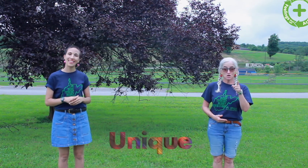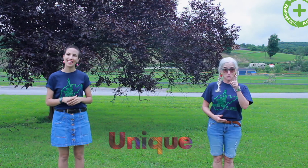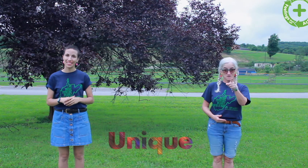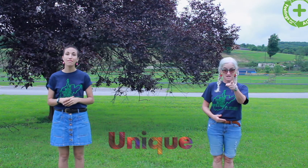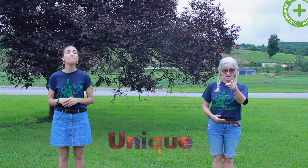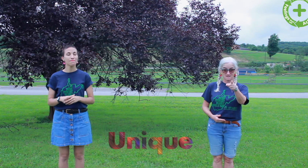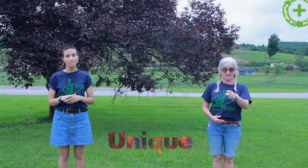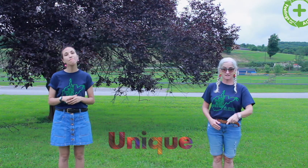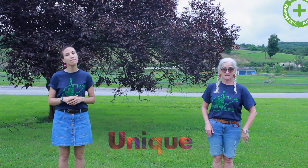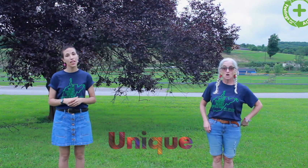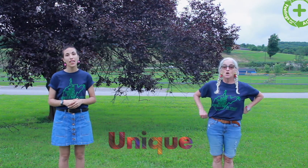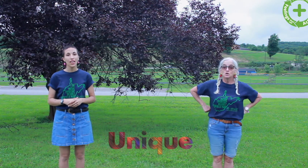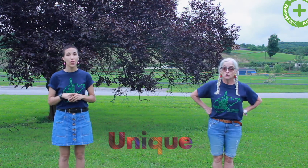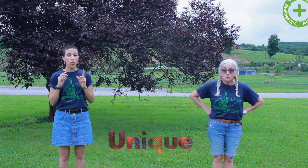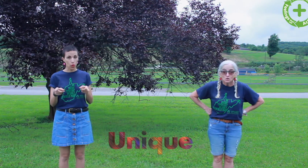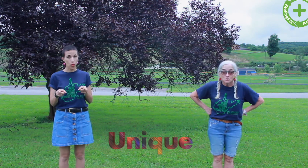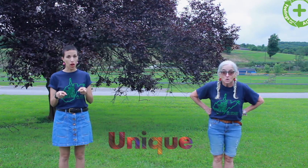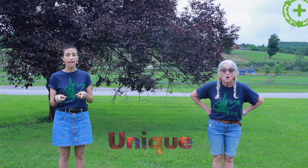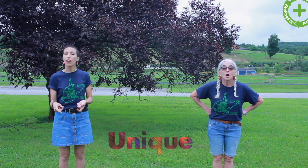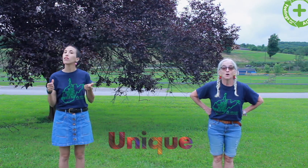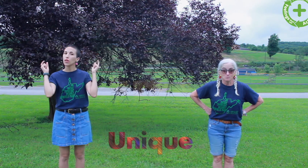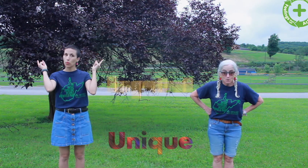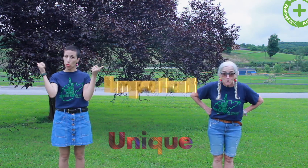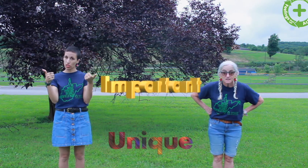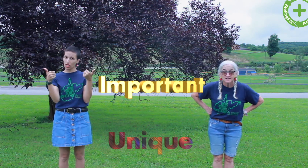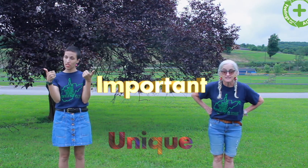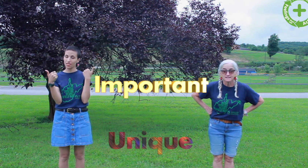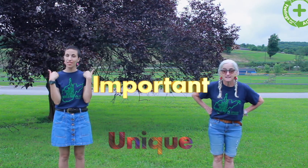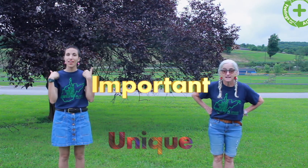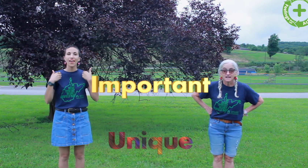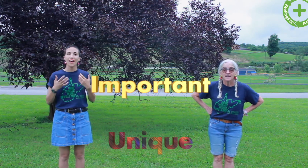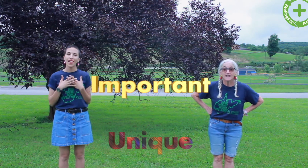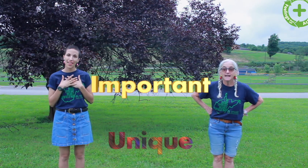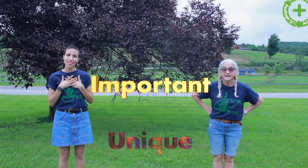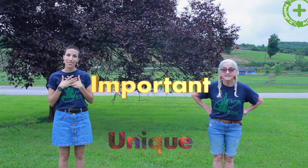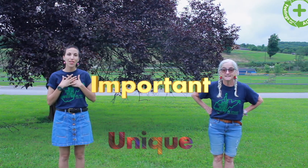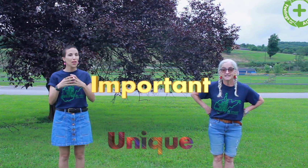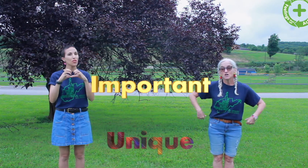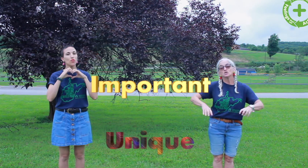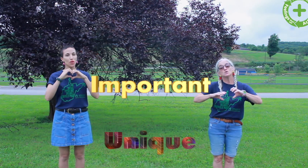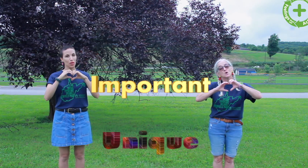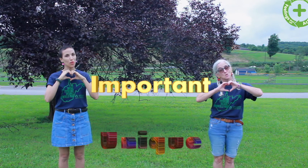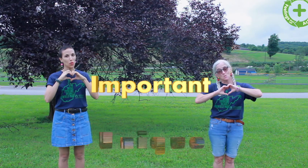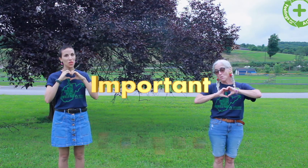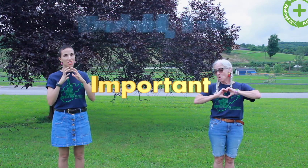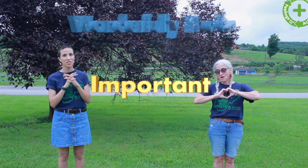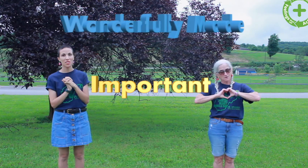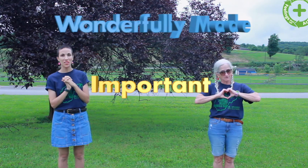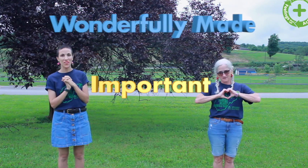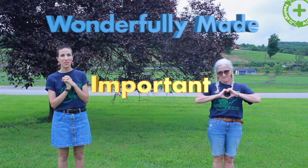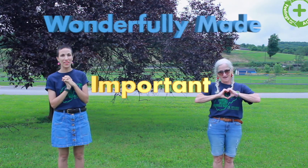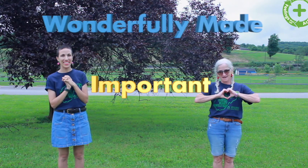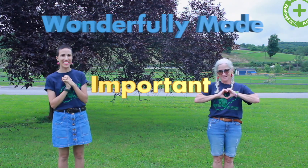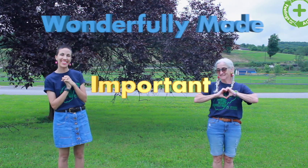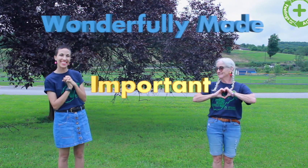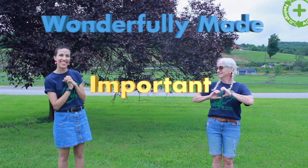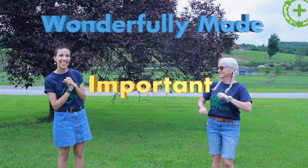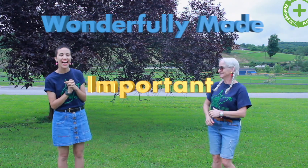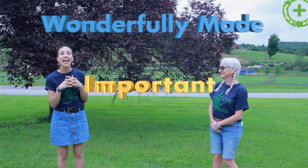are unique. You are important. And you are wonderful.